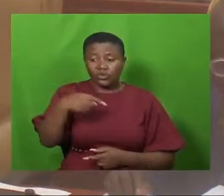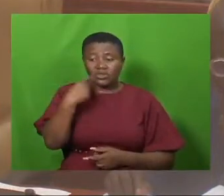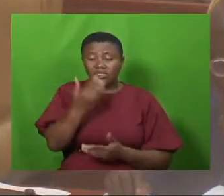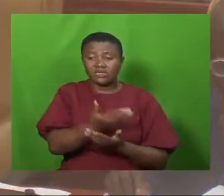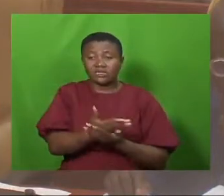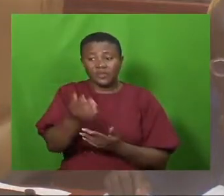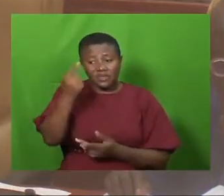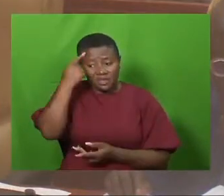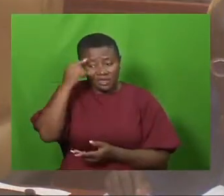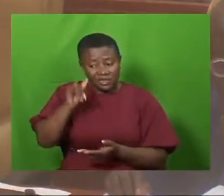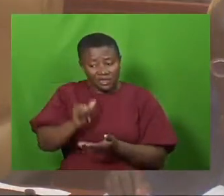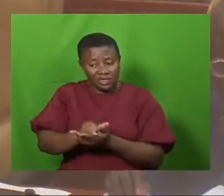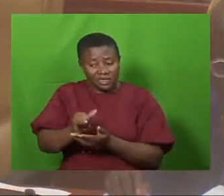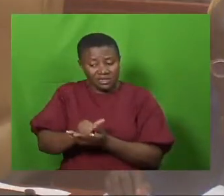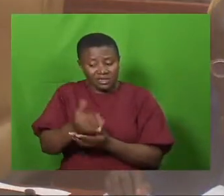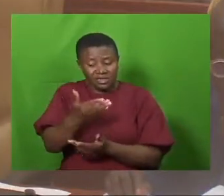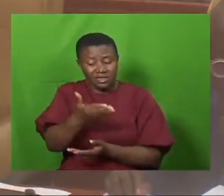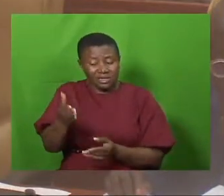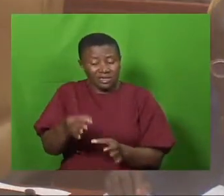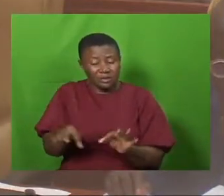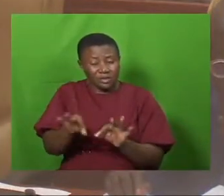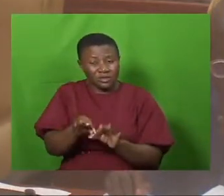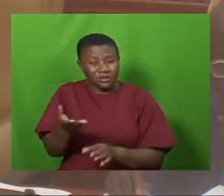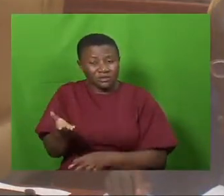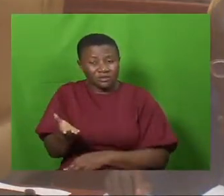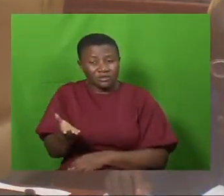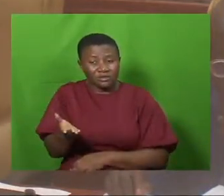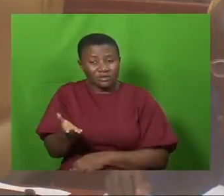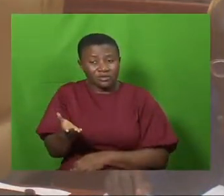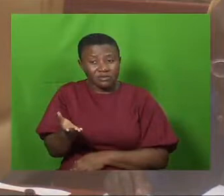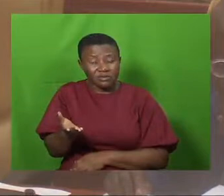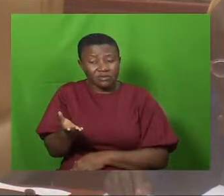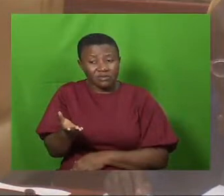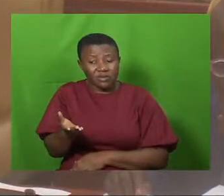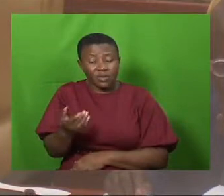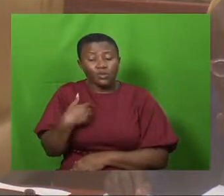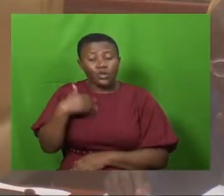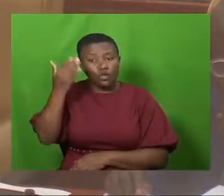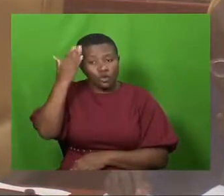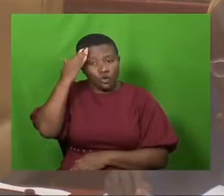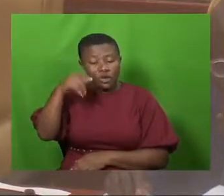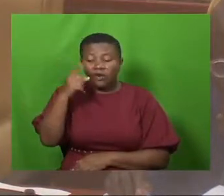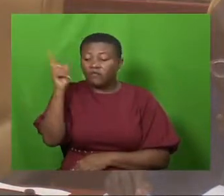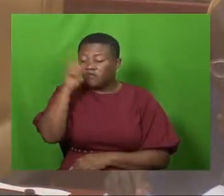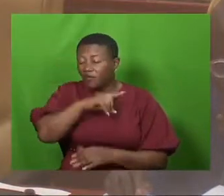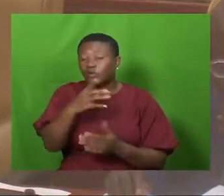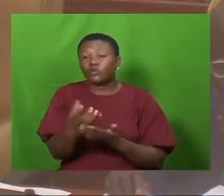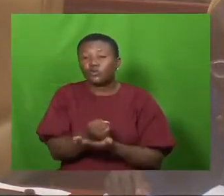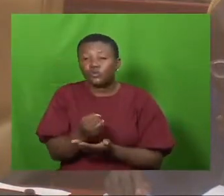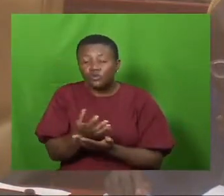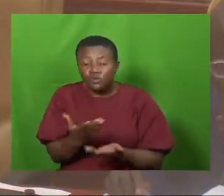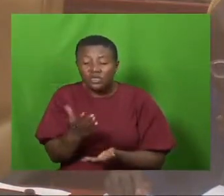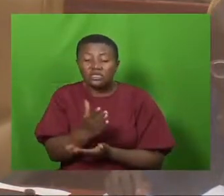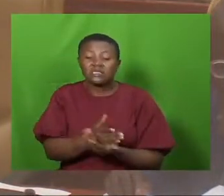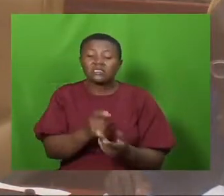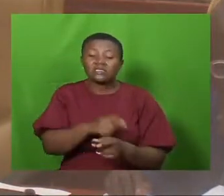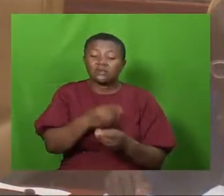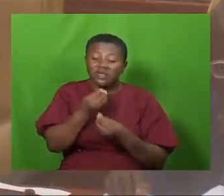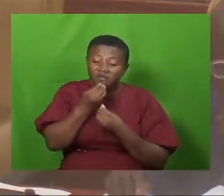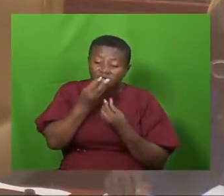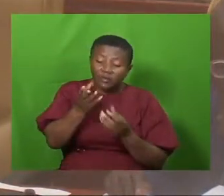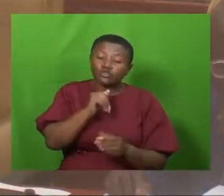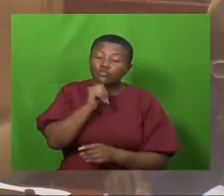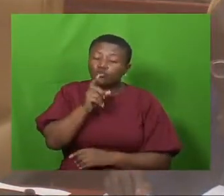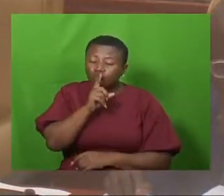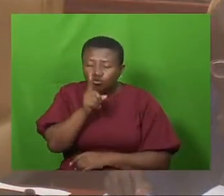source. We all know that there is something called fake news and misinformation, and it is proliferating in